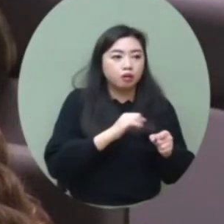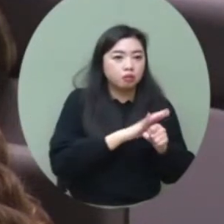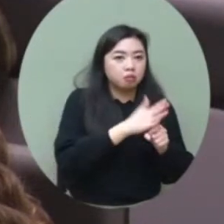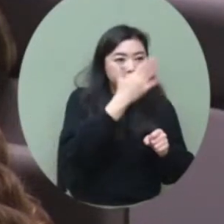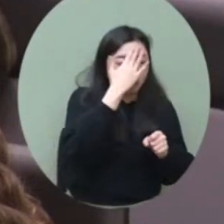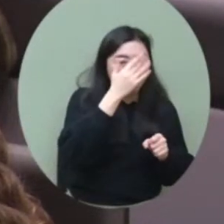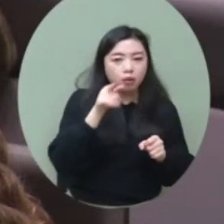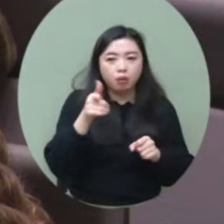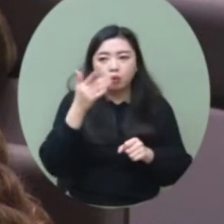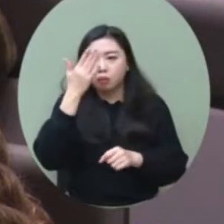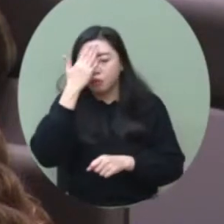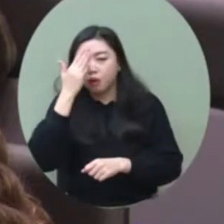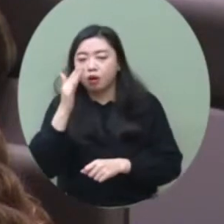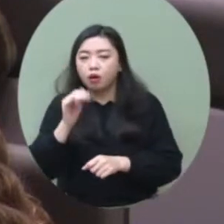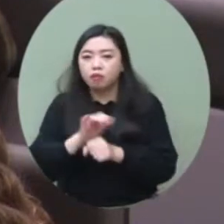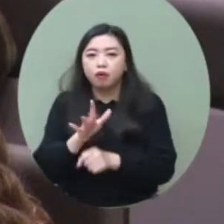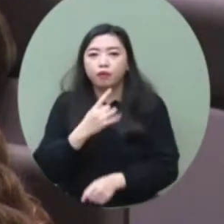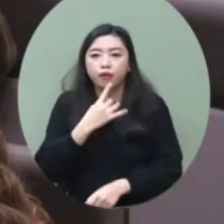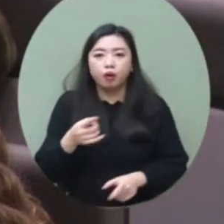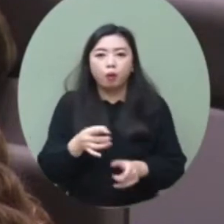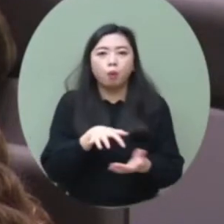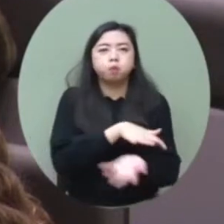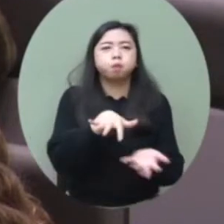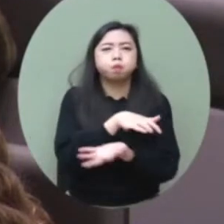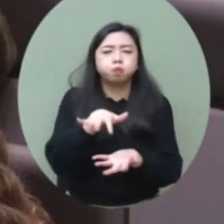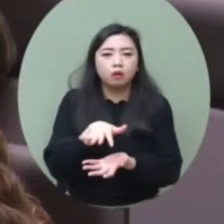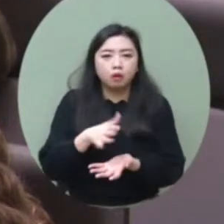According to some medical staff,